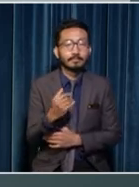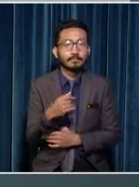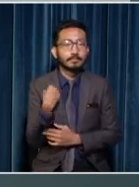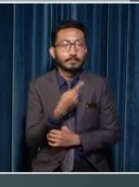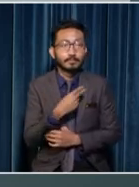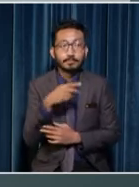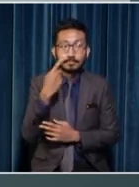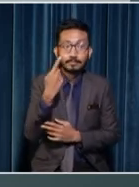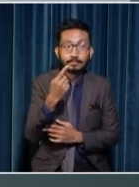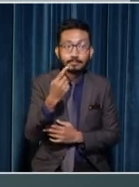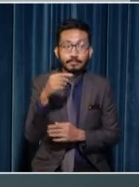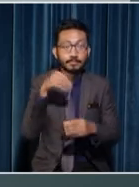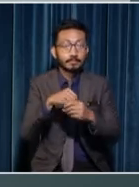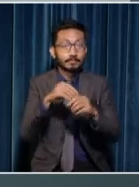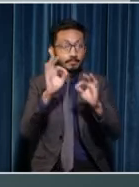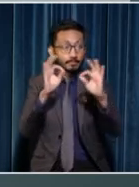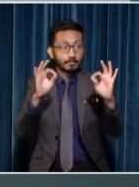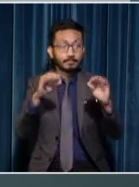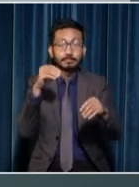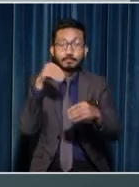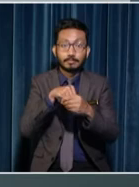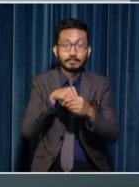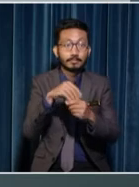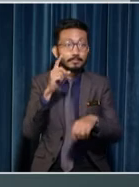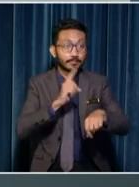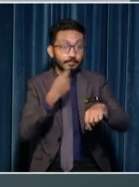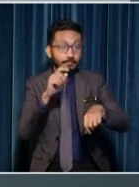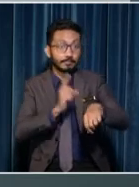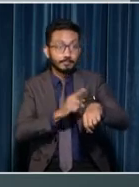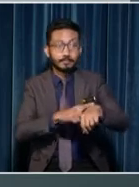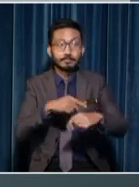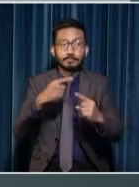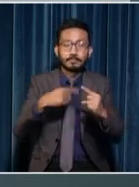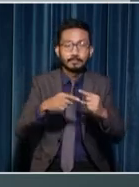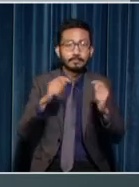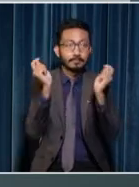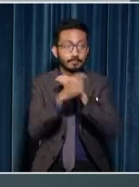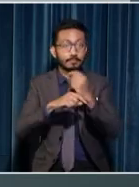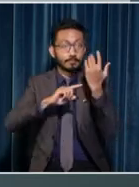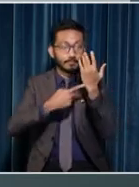in words the time when the competition starts.